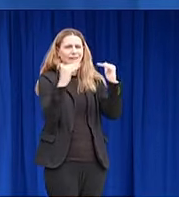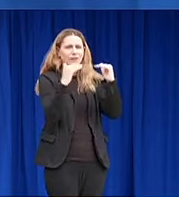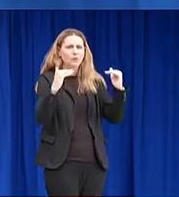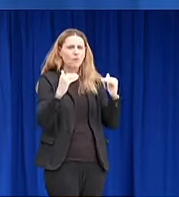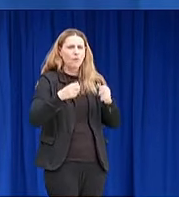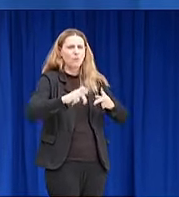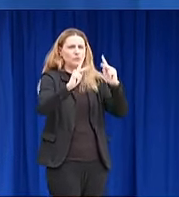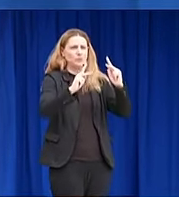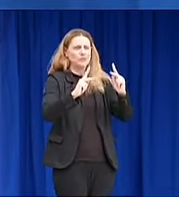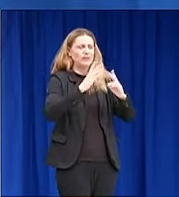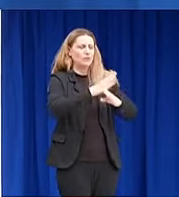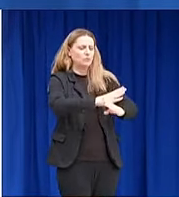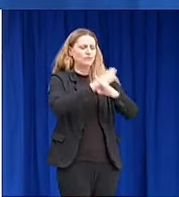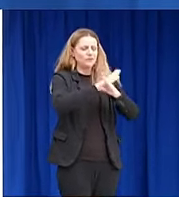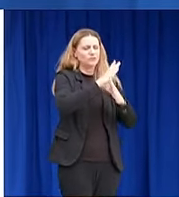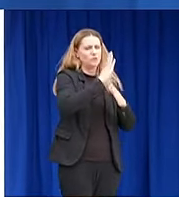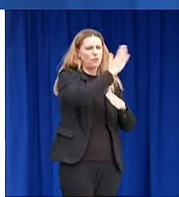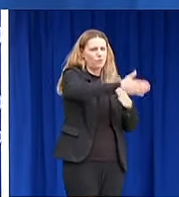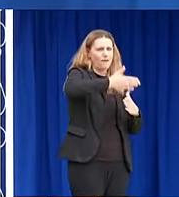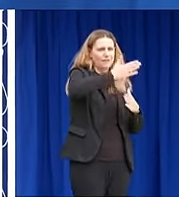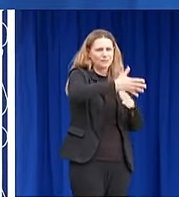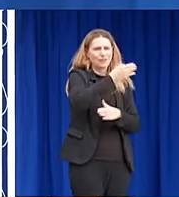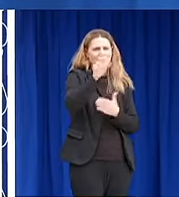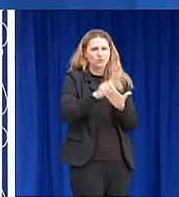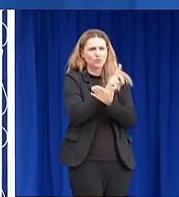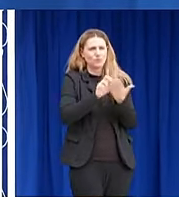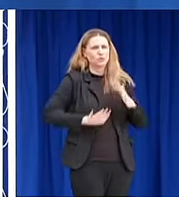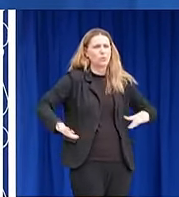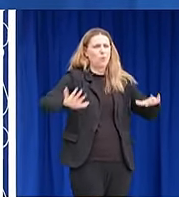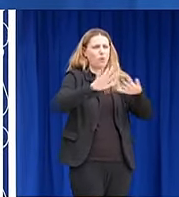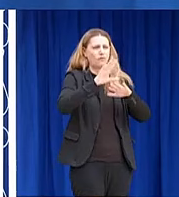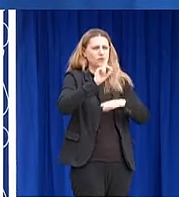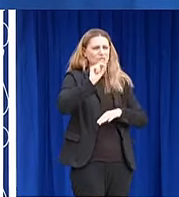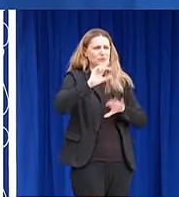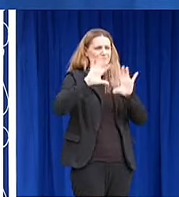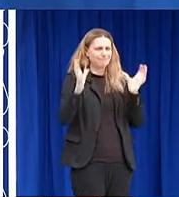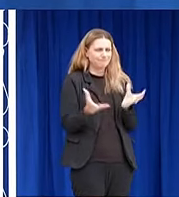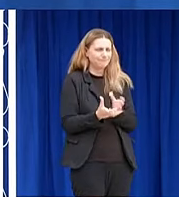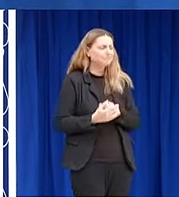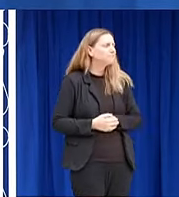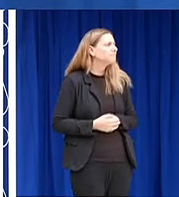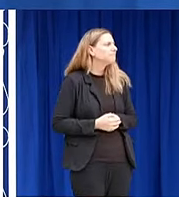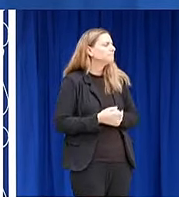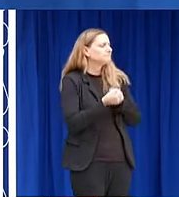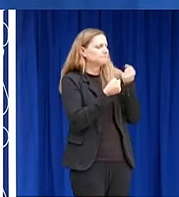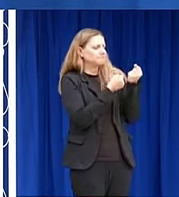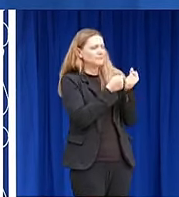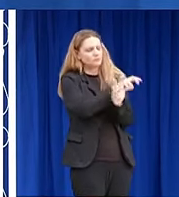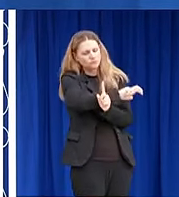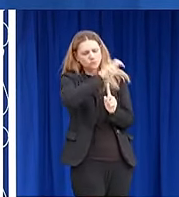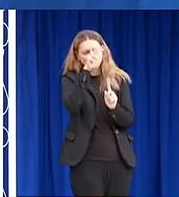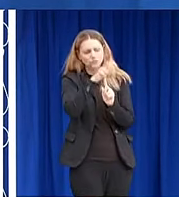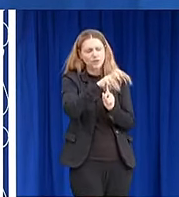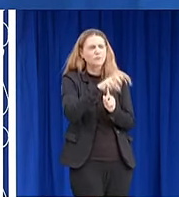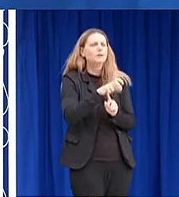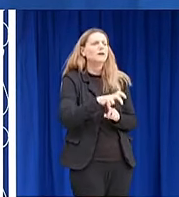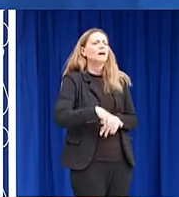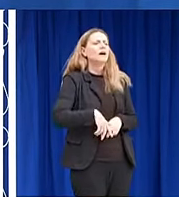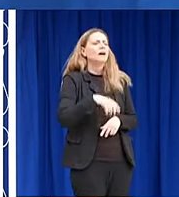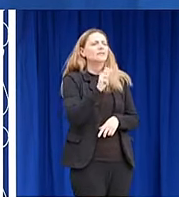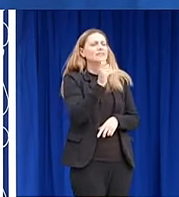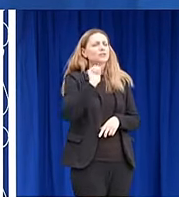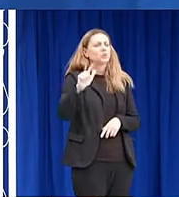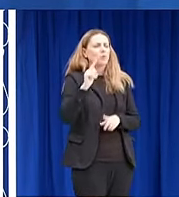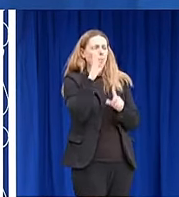of harassment and discrimination throughout the department. She is a champion of the collection of sexual orientation and gender